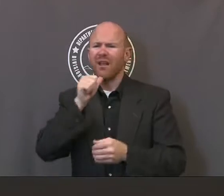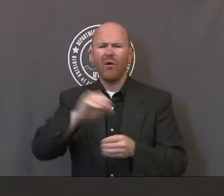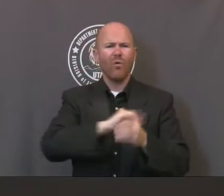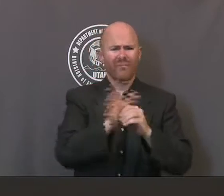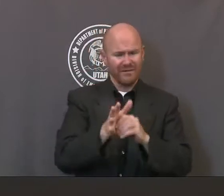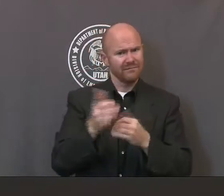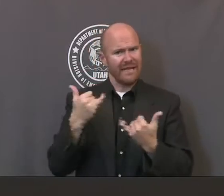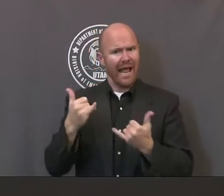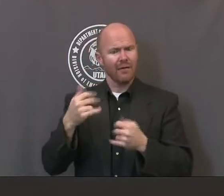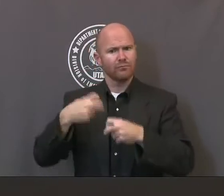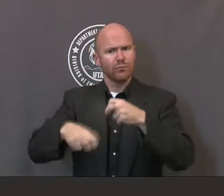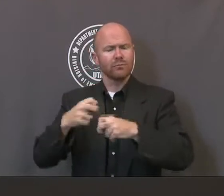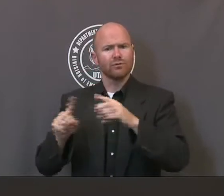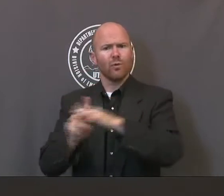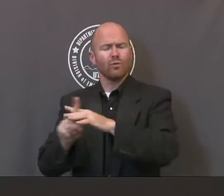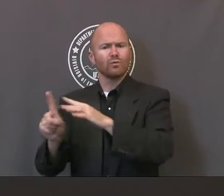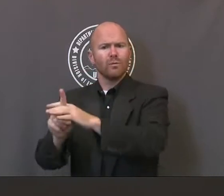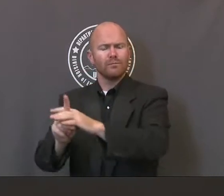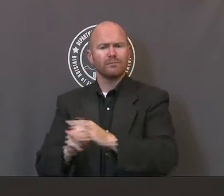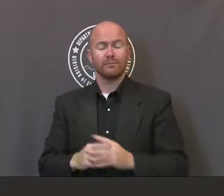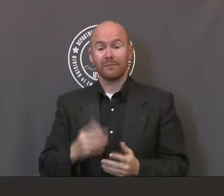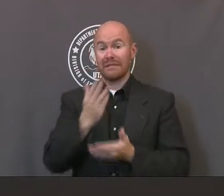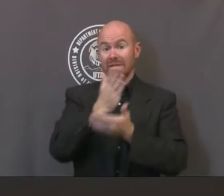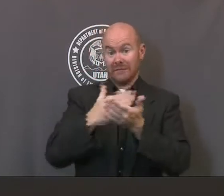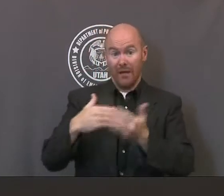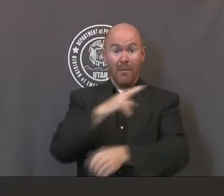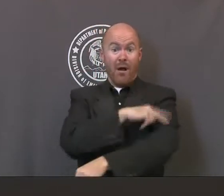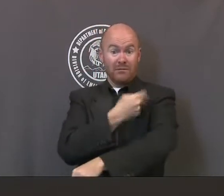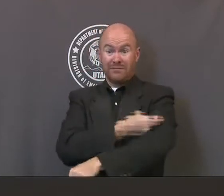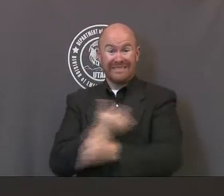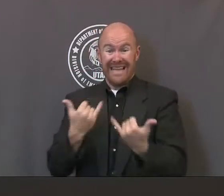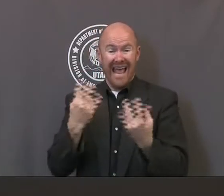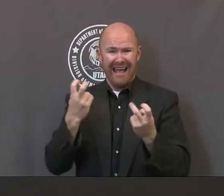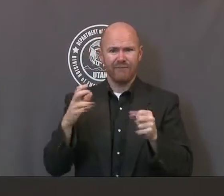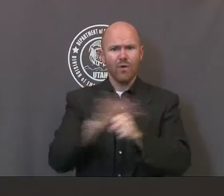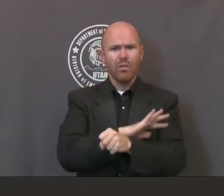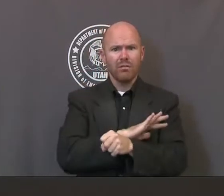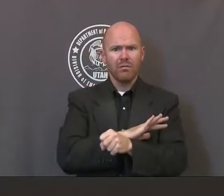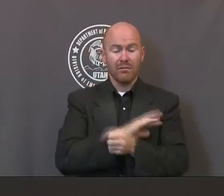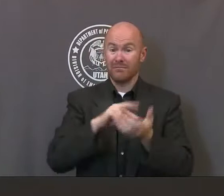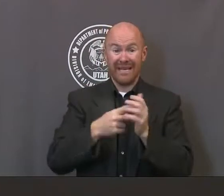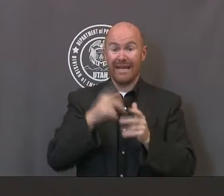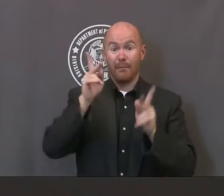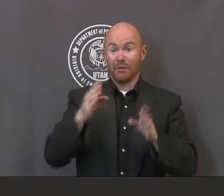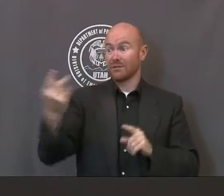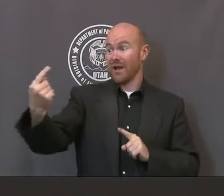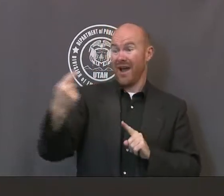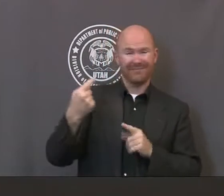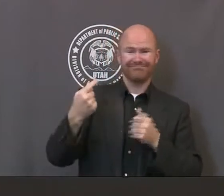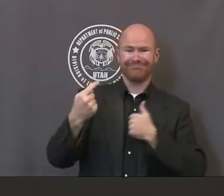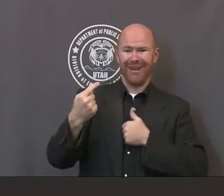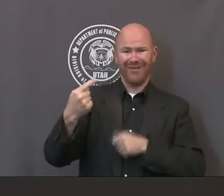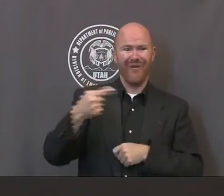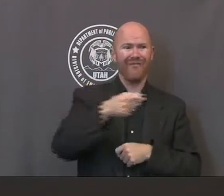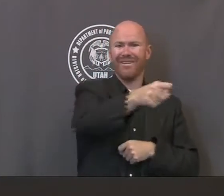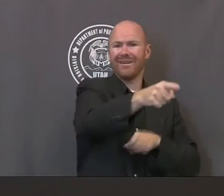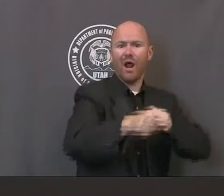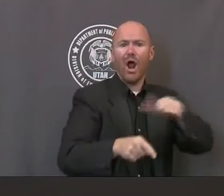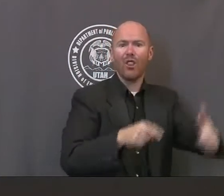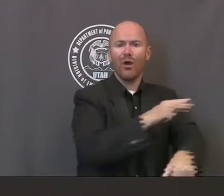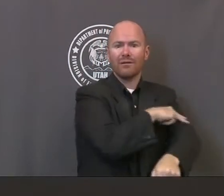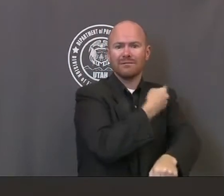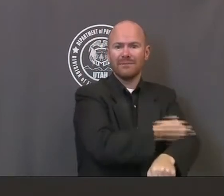already load leveling, which means that they are moving patients to different facilities and even between health systems to accommodate their